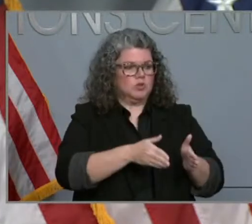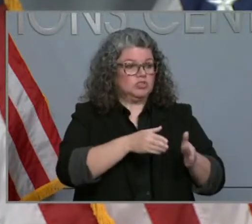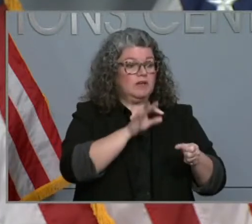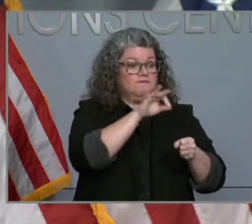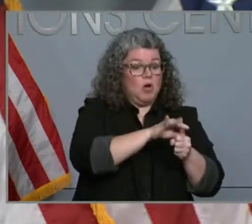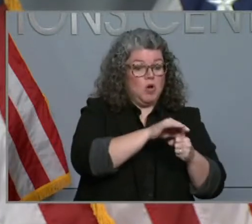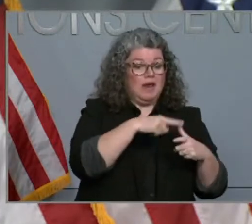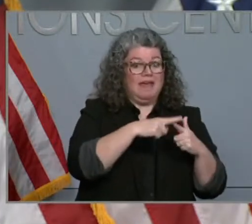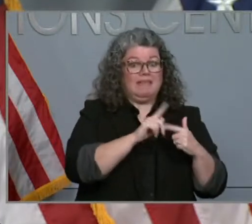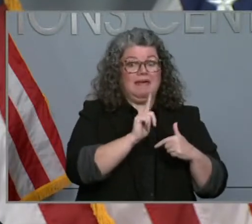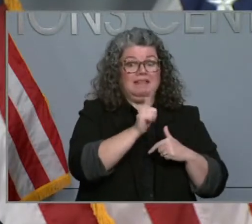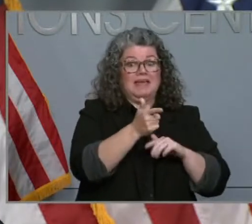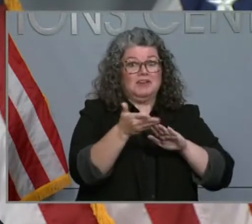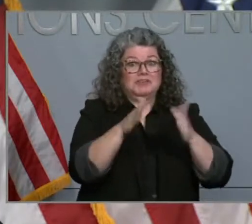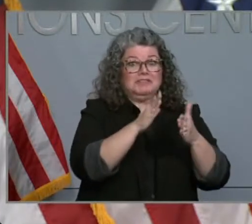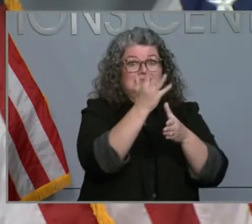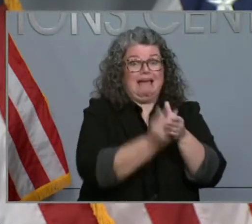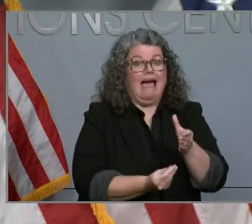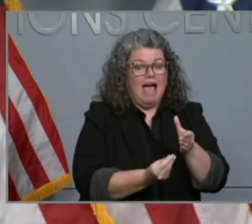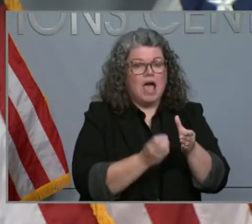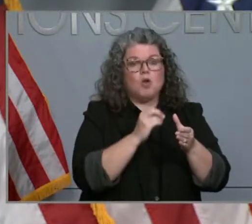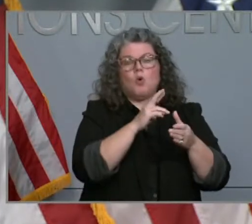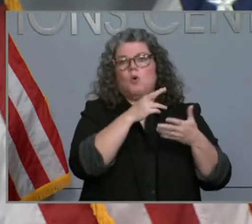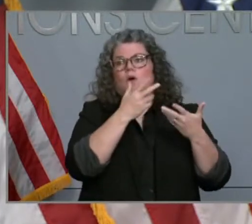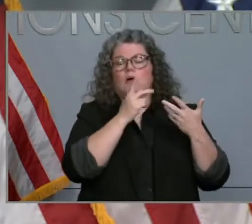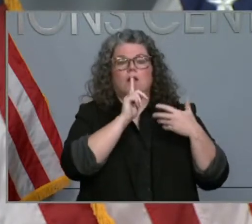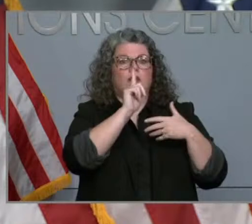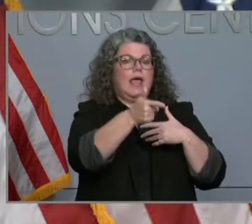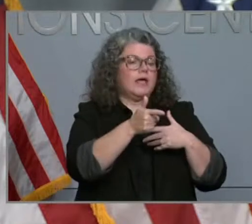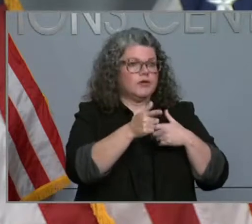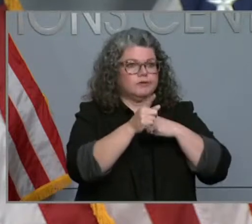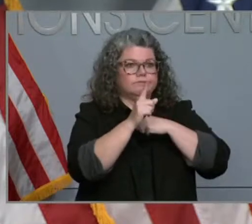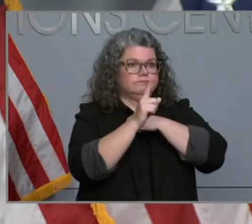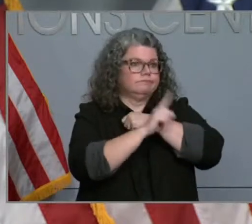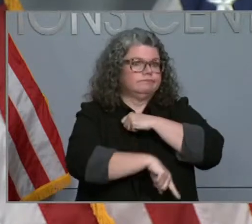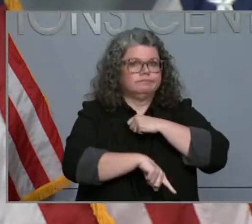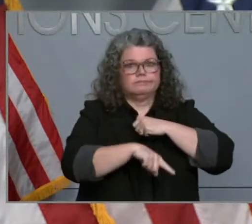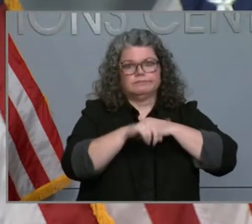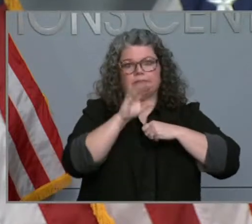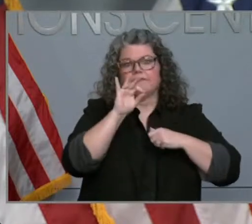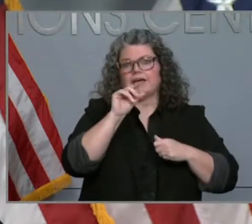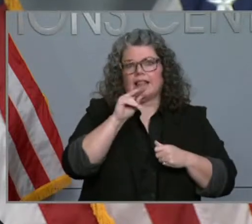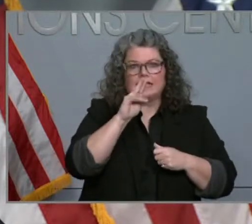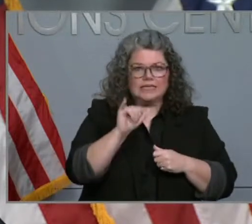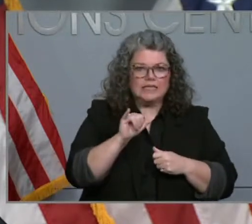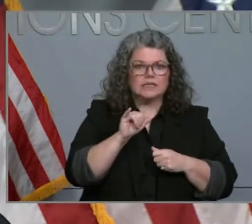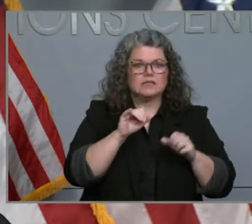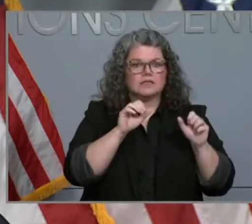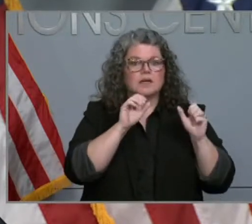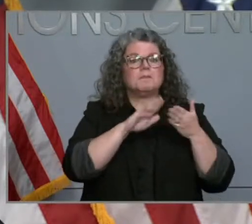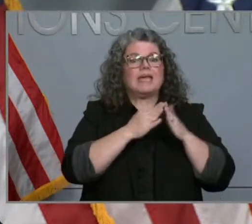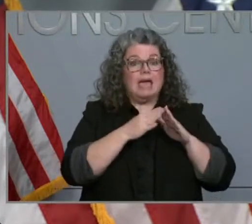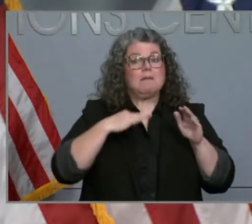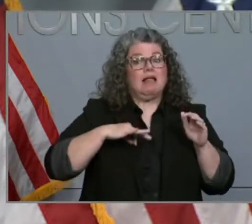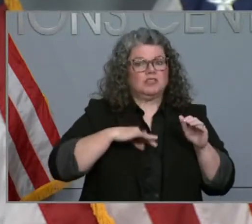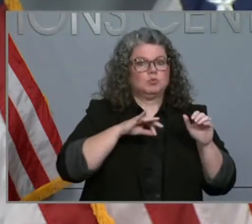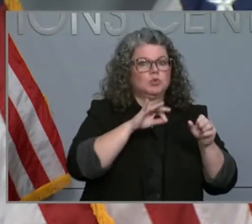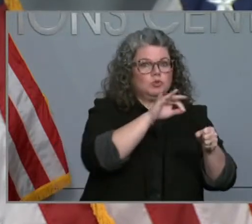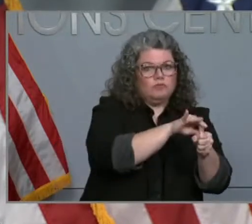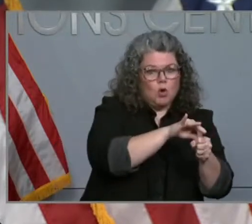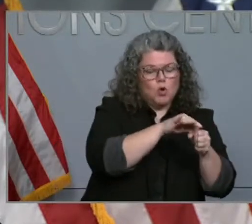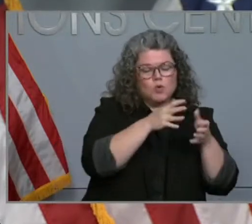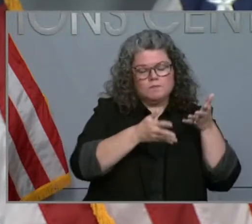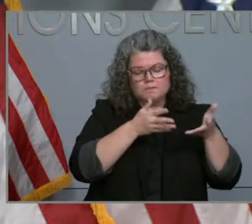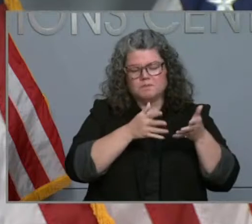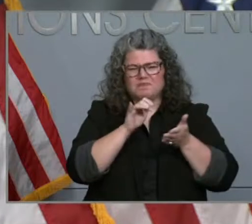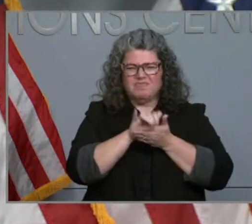a voter cast a ballot in early voting and then was convicted of a felony sentence, they become ineligible to vote in that election. And the county boards themselves will go